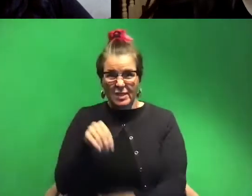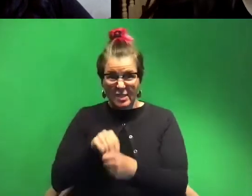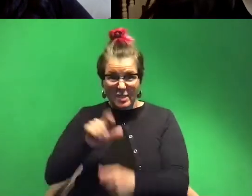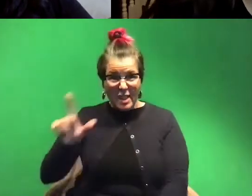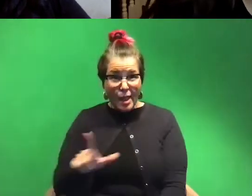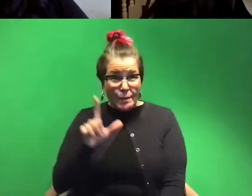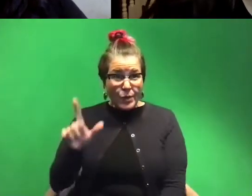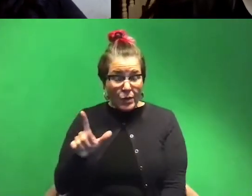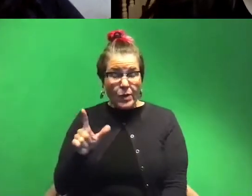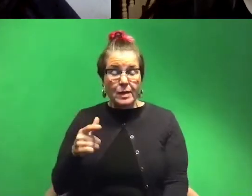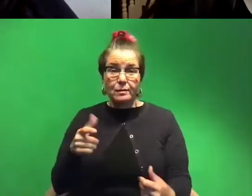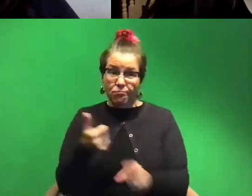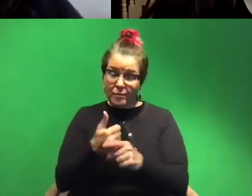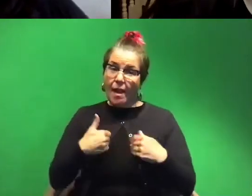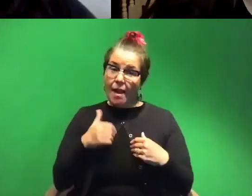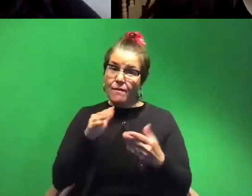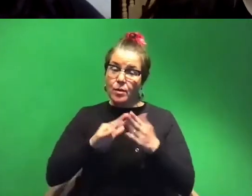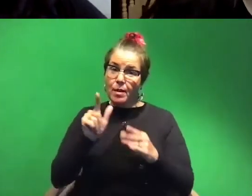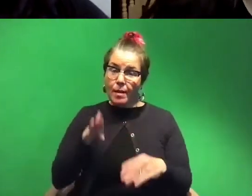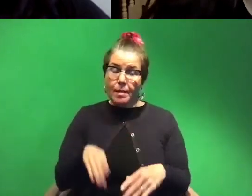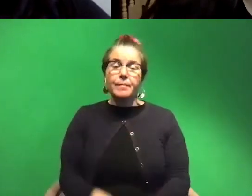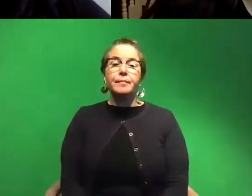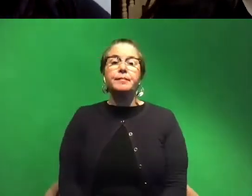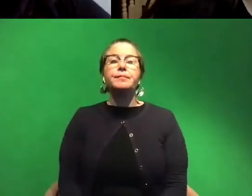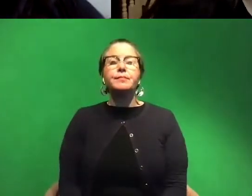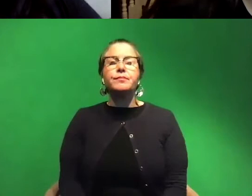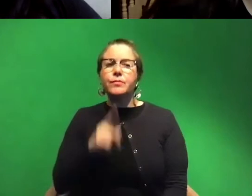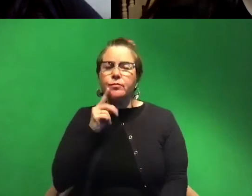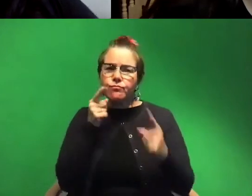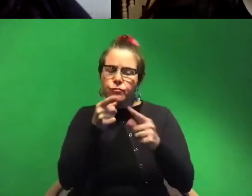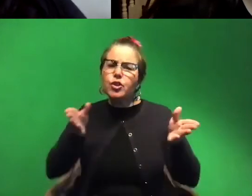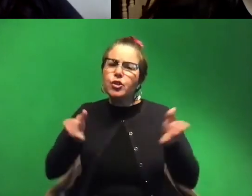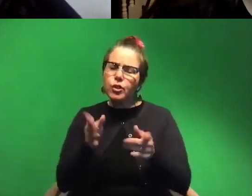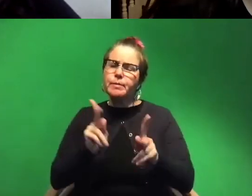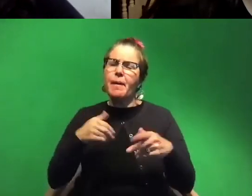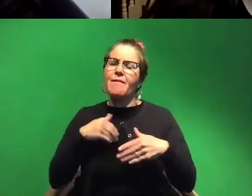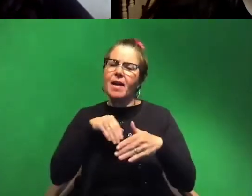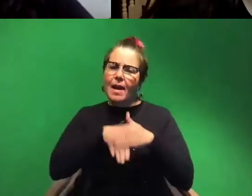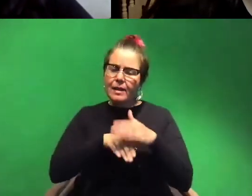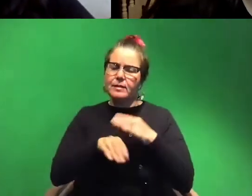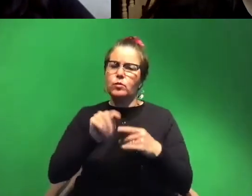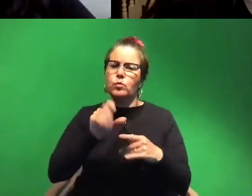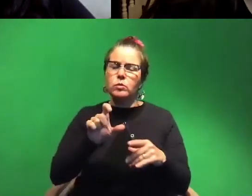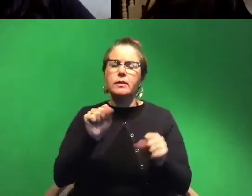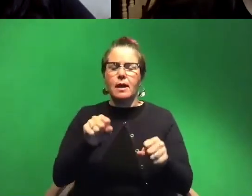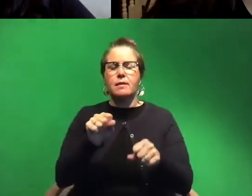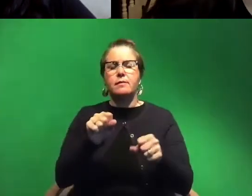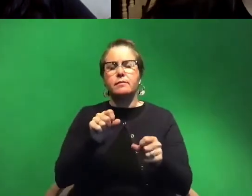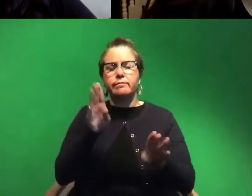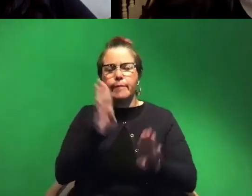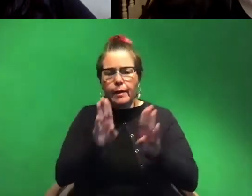have community labs. And they want to encourage people to have access to the tools to do biology and to do science. That's